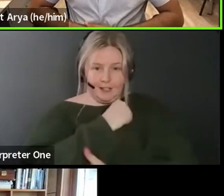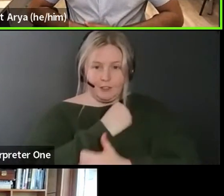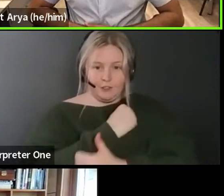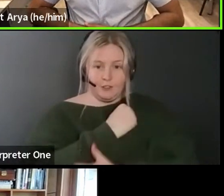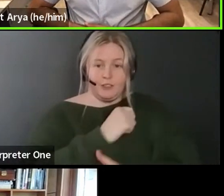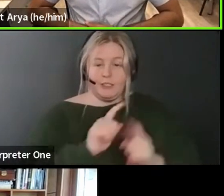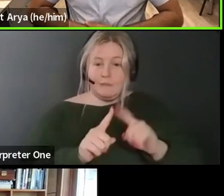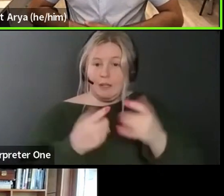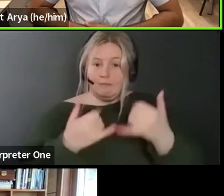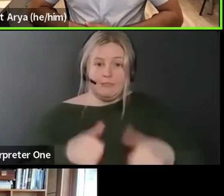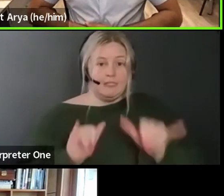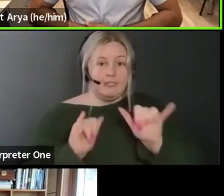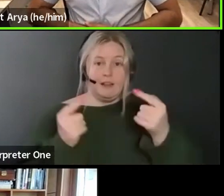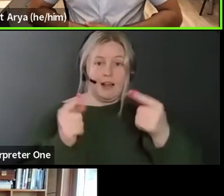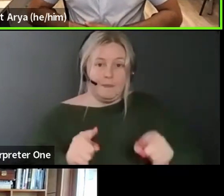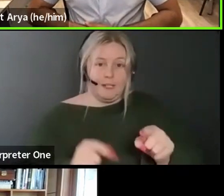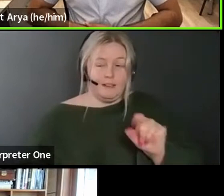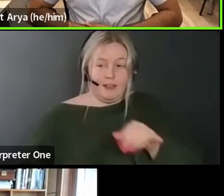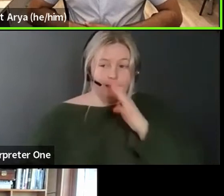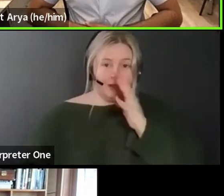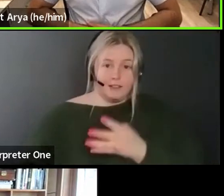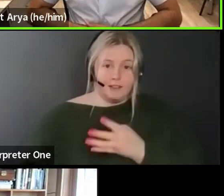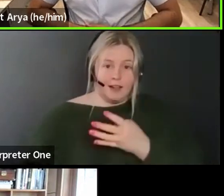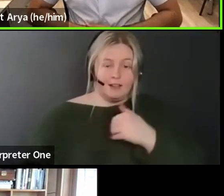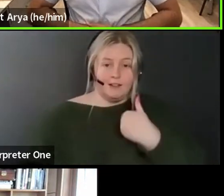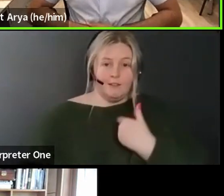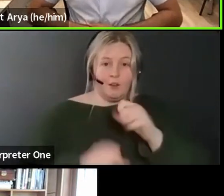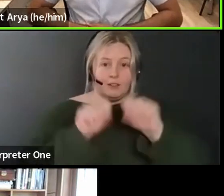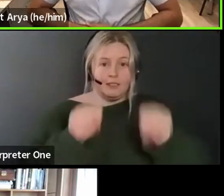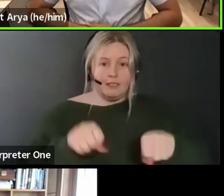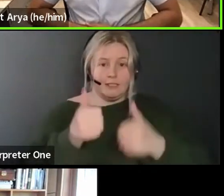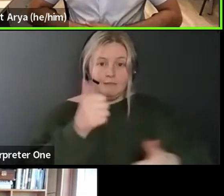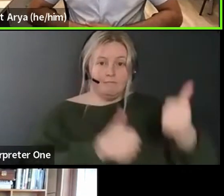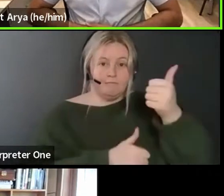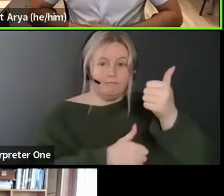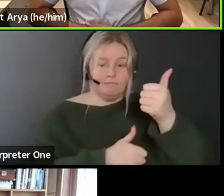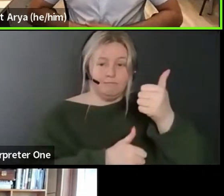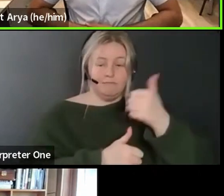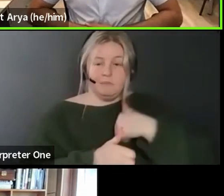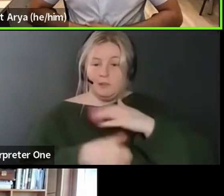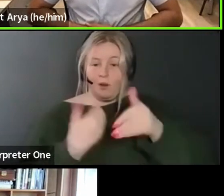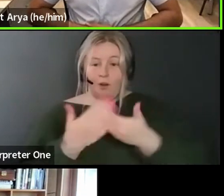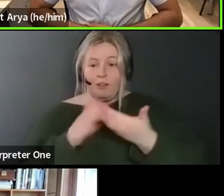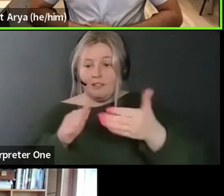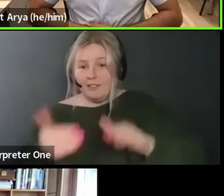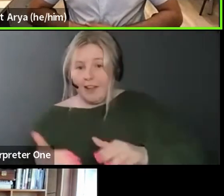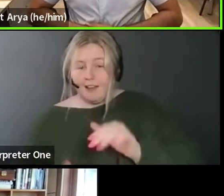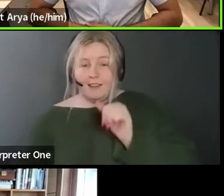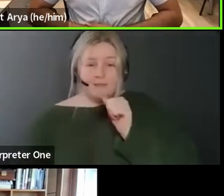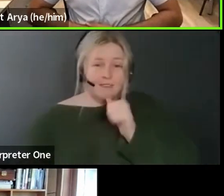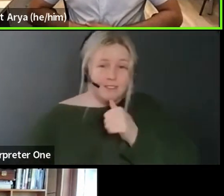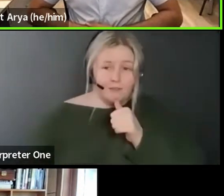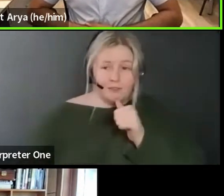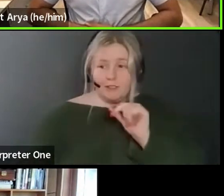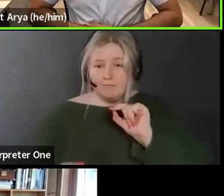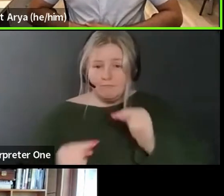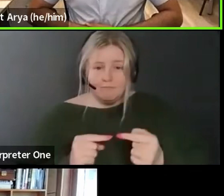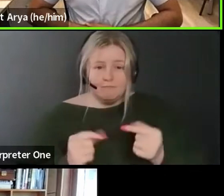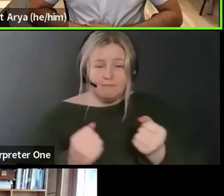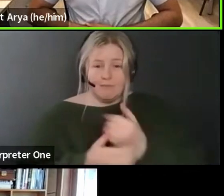still systemic, and I have not really seen, even through all the death and suffering that has happened through COVID-19,